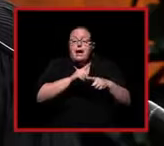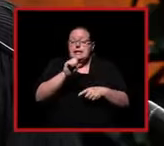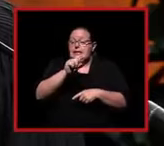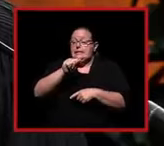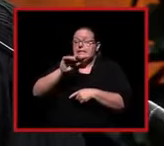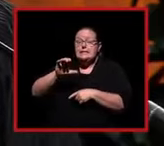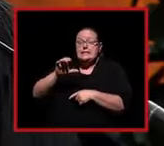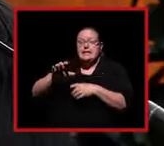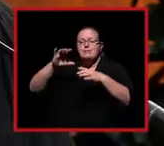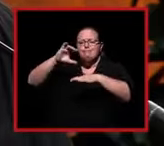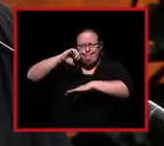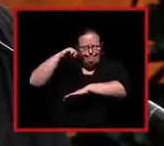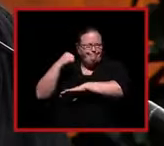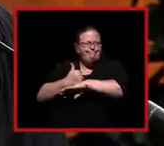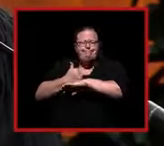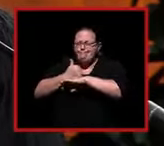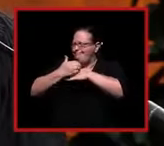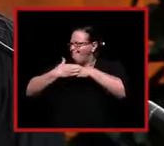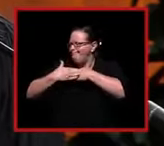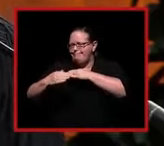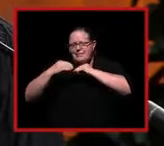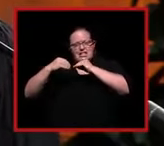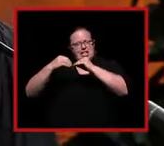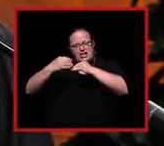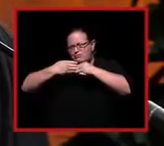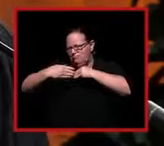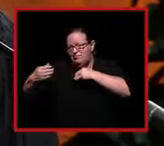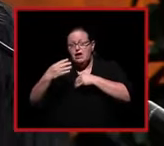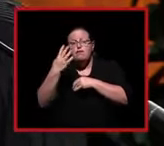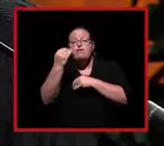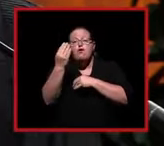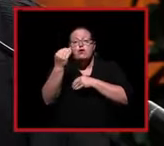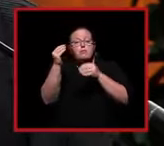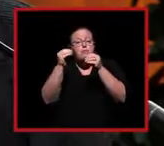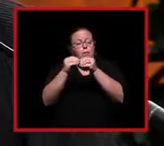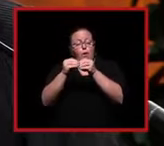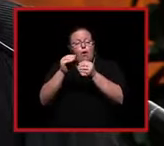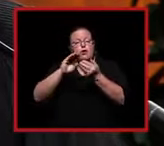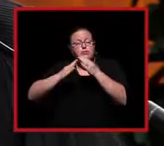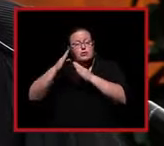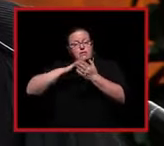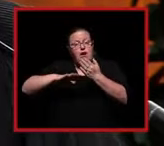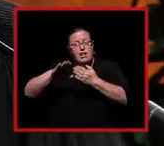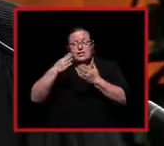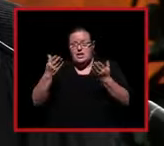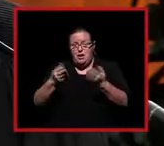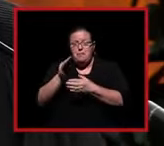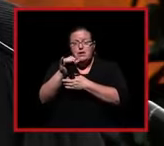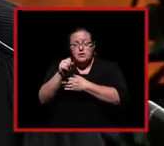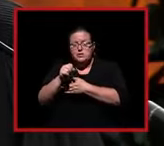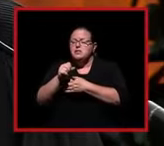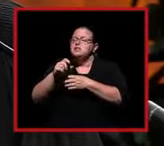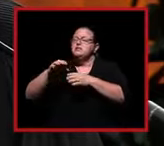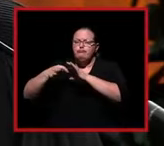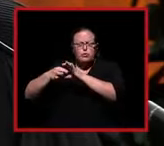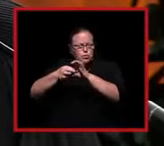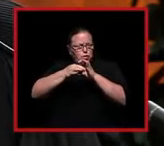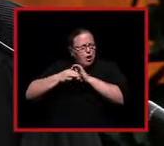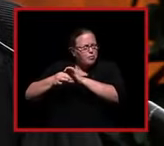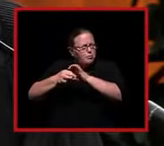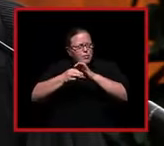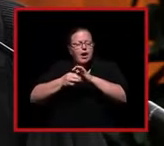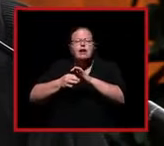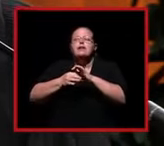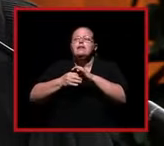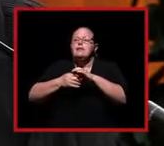is here. It will be because the 14 other community colleges in Massachusetts are doing what they do, and it will be